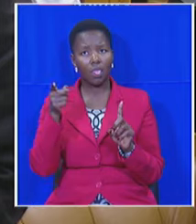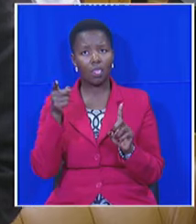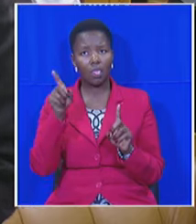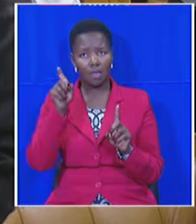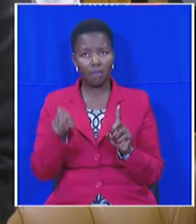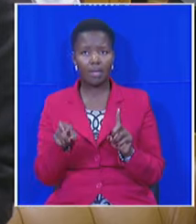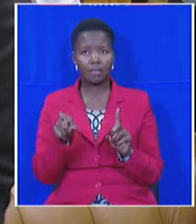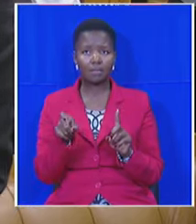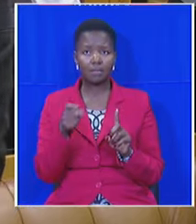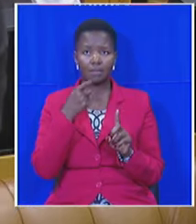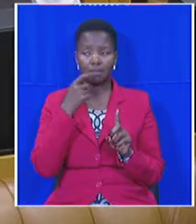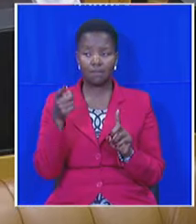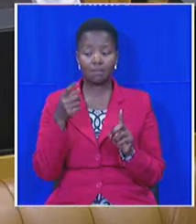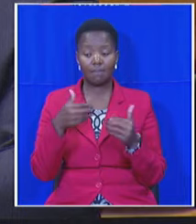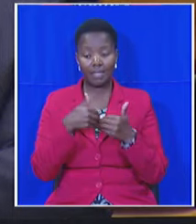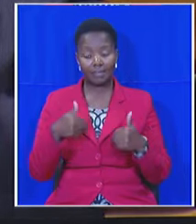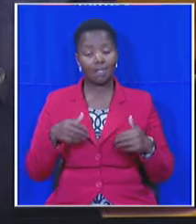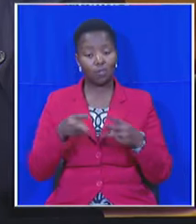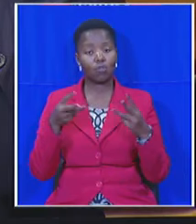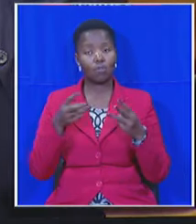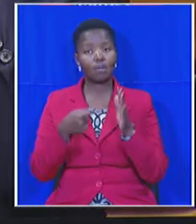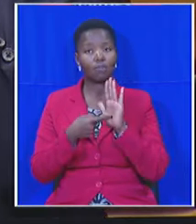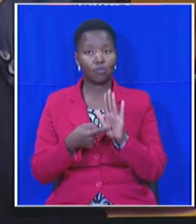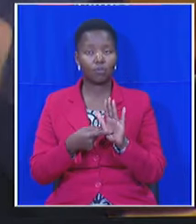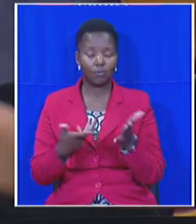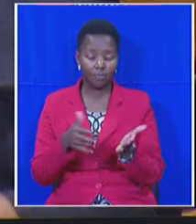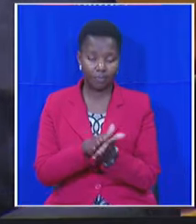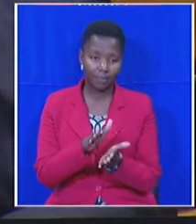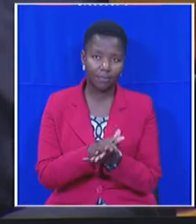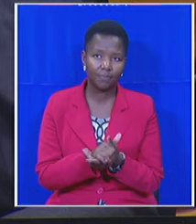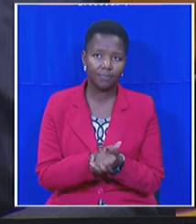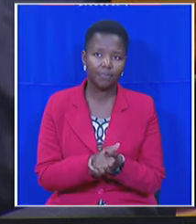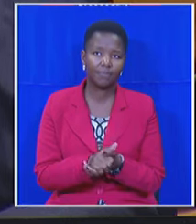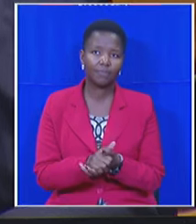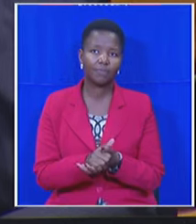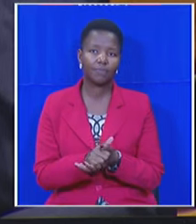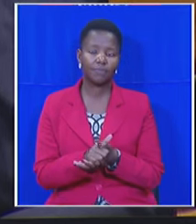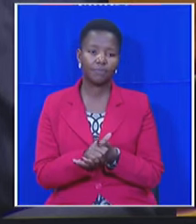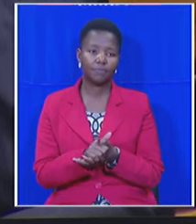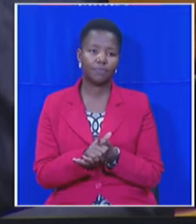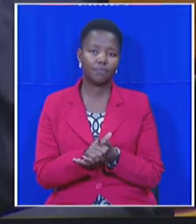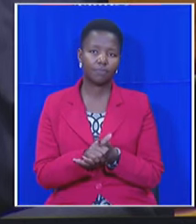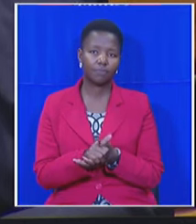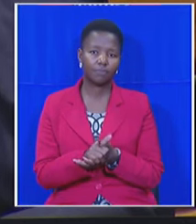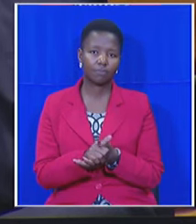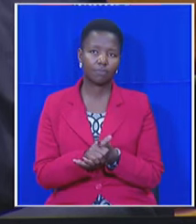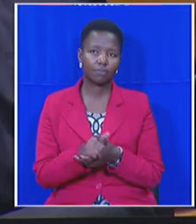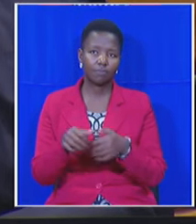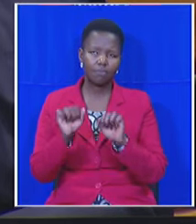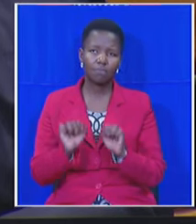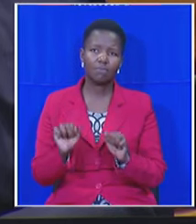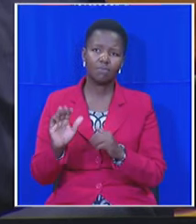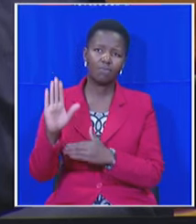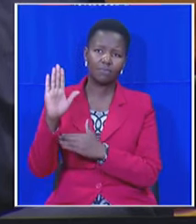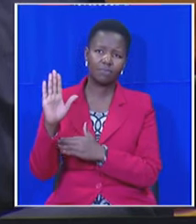the moniker that the Sunday Times gave. Order, honorable member. Thank you very much. I've noted your concern.